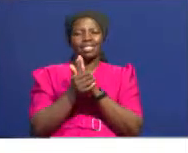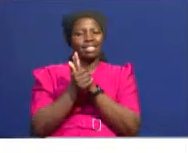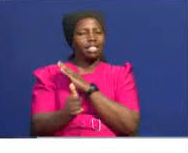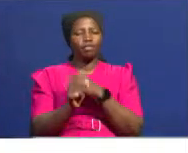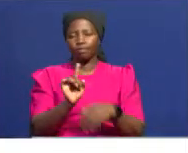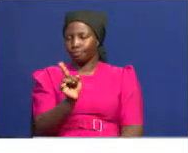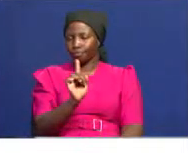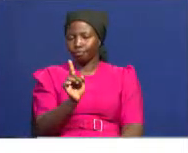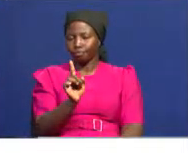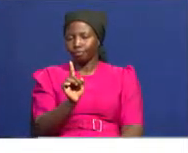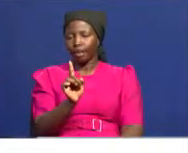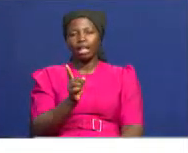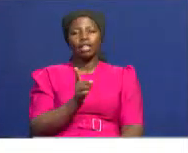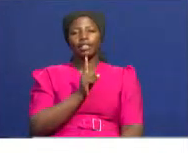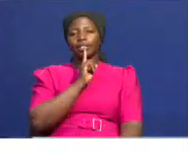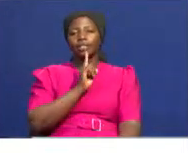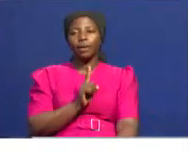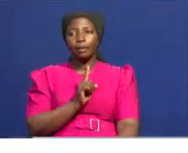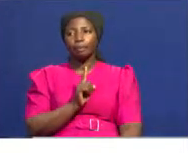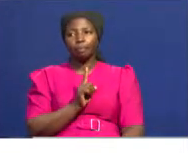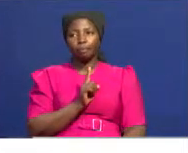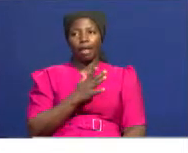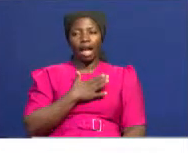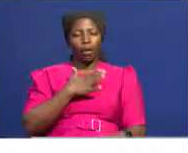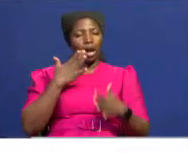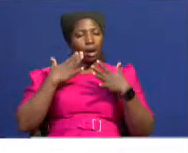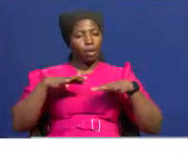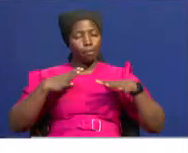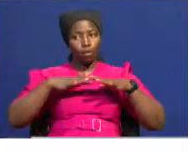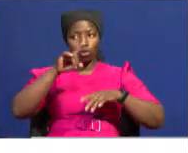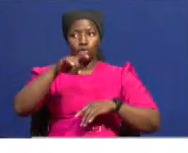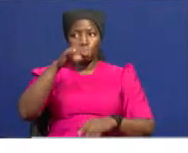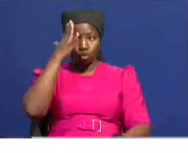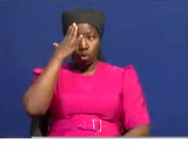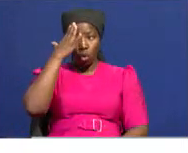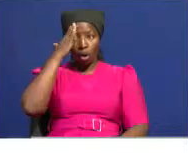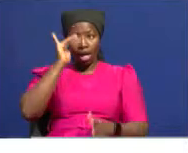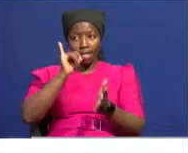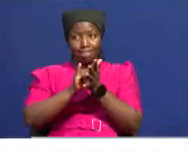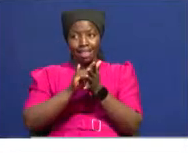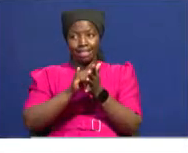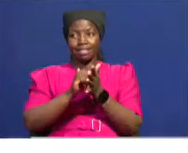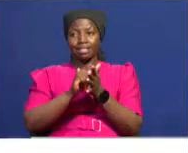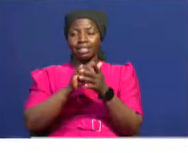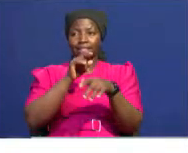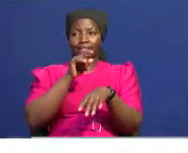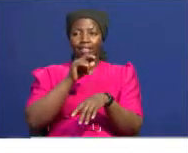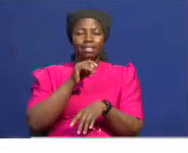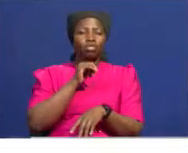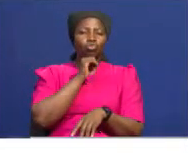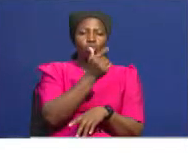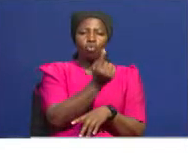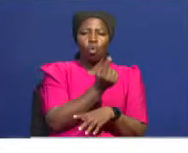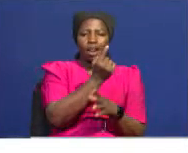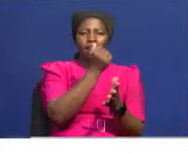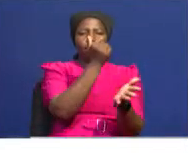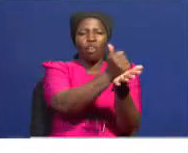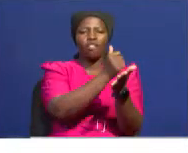skills. So our people should know that not only white-collar jobs will help